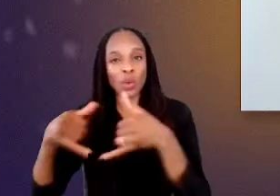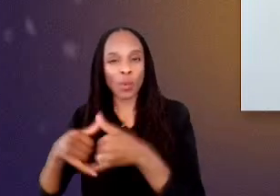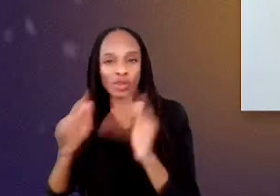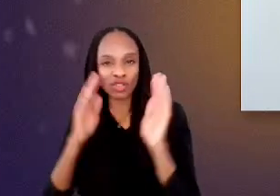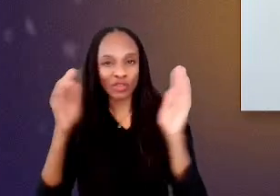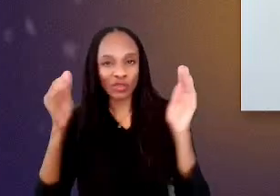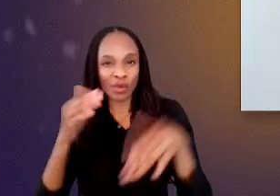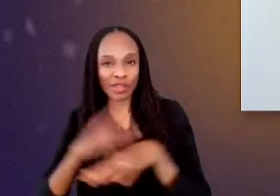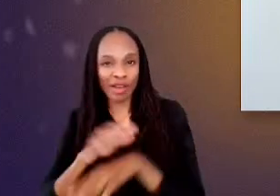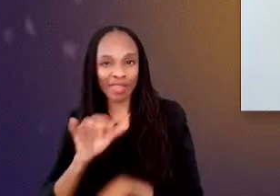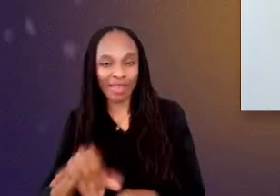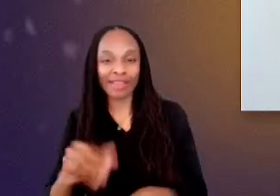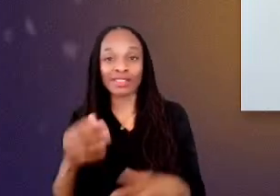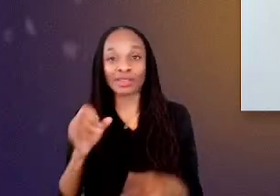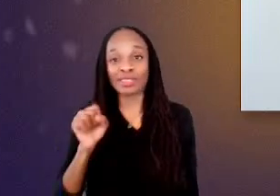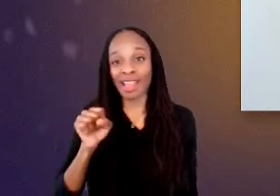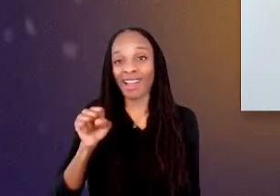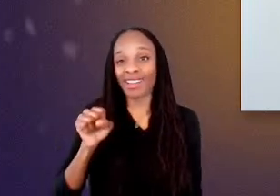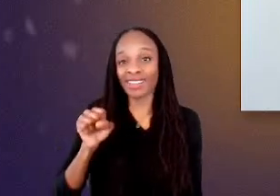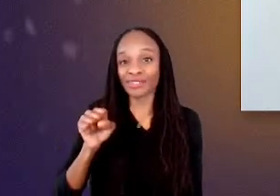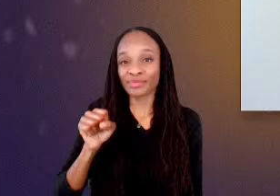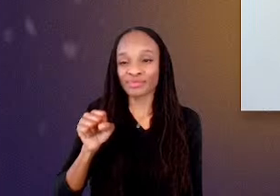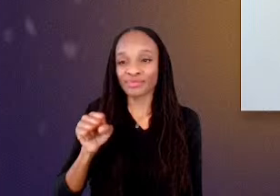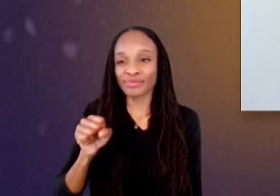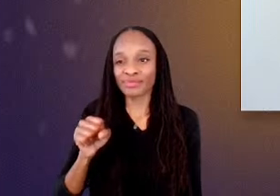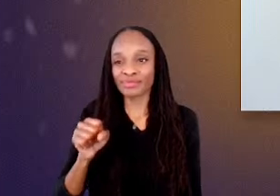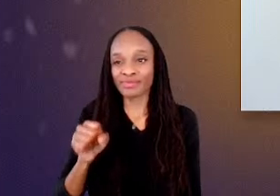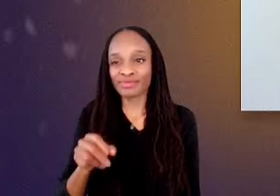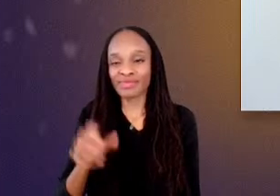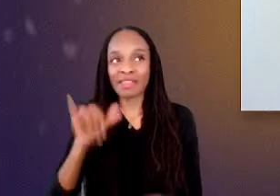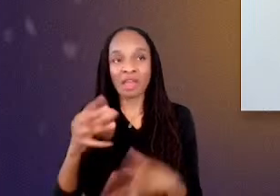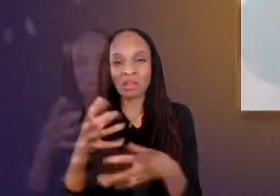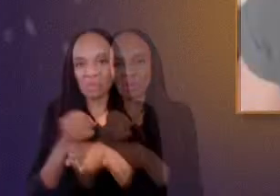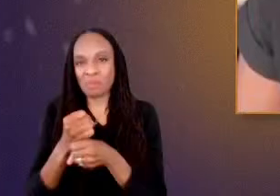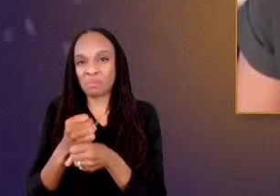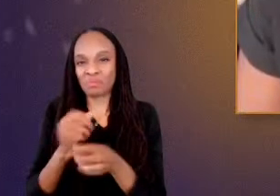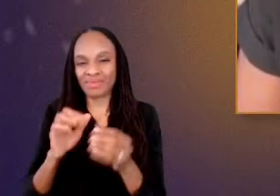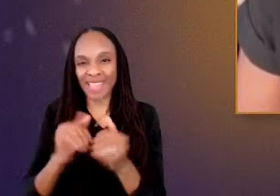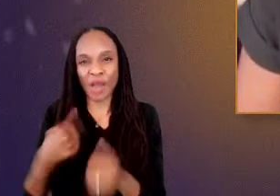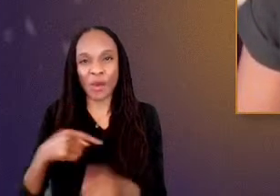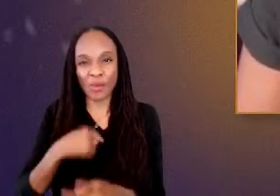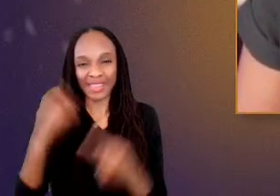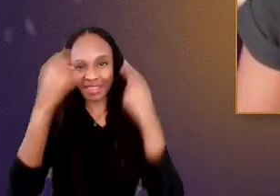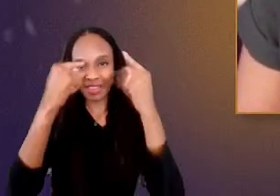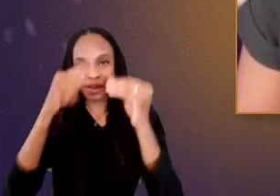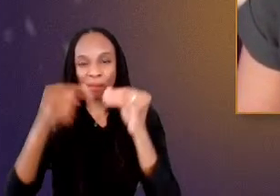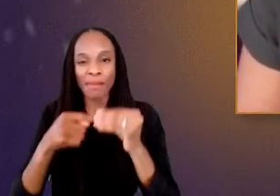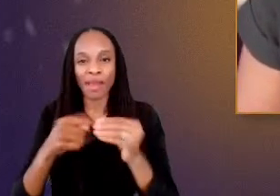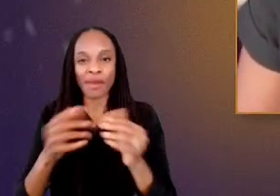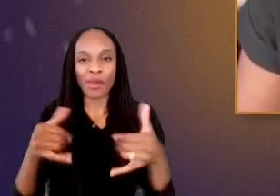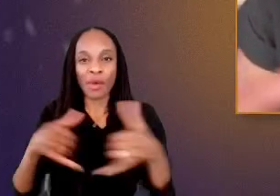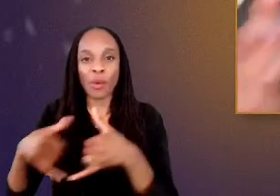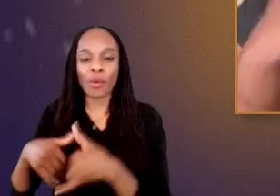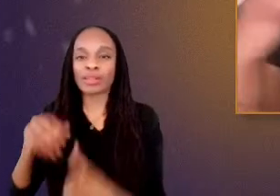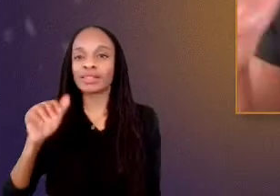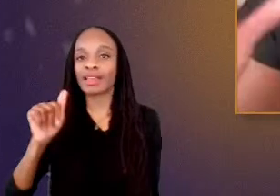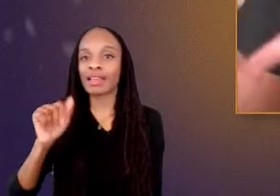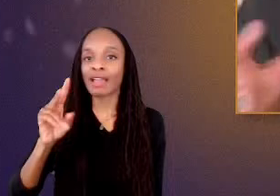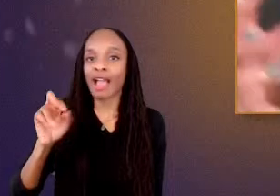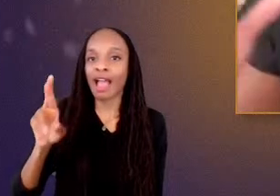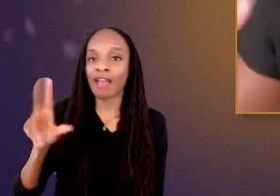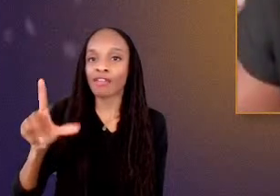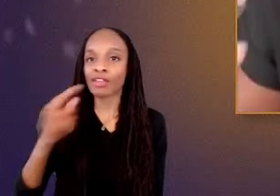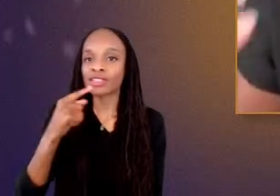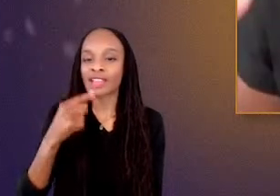So yeah, that's sort of in a nutshell how we were thinking about awards. I love that idea of the